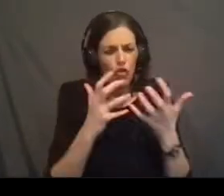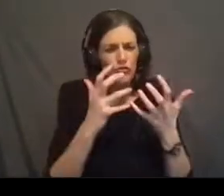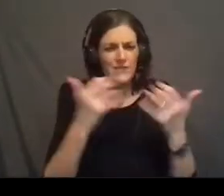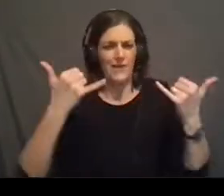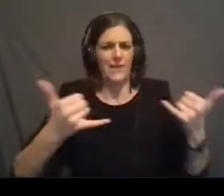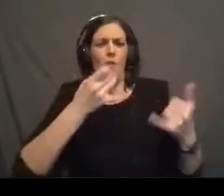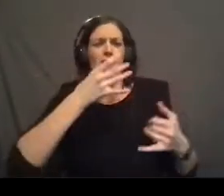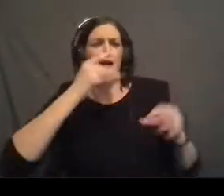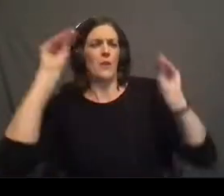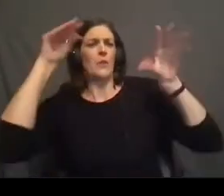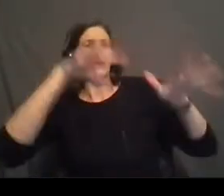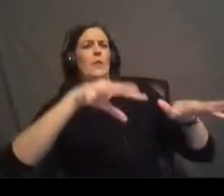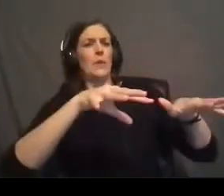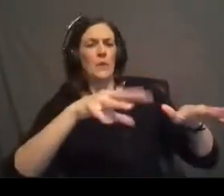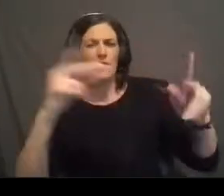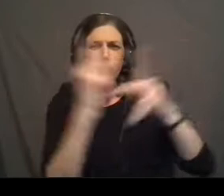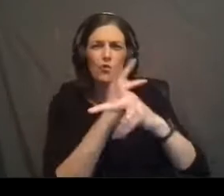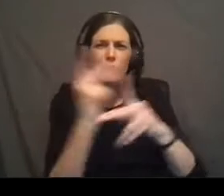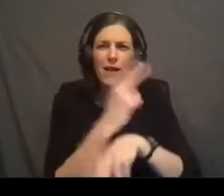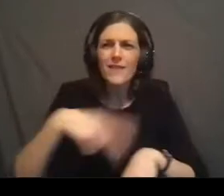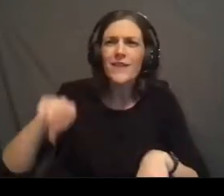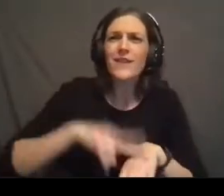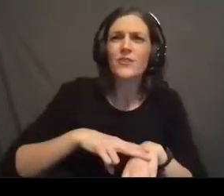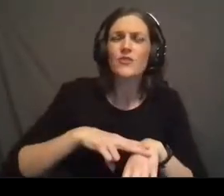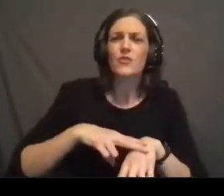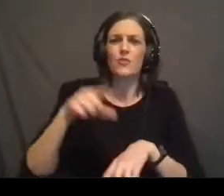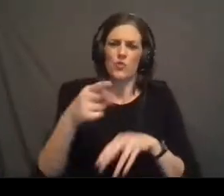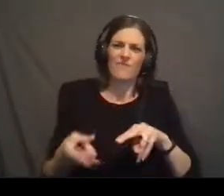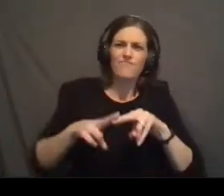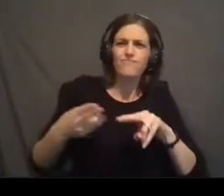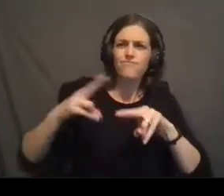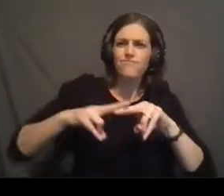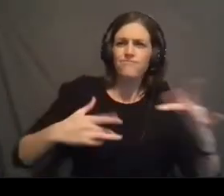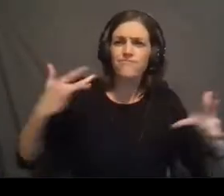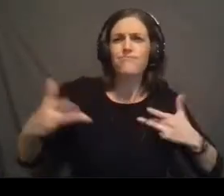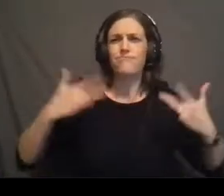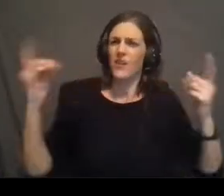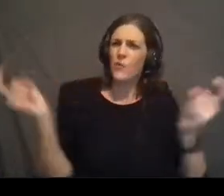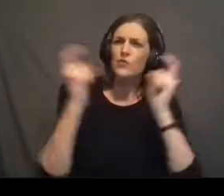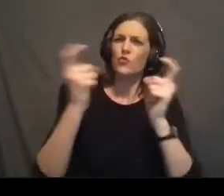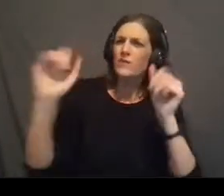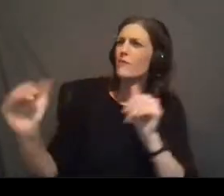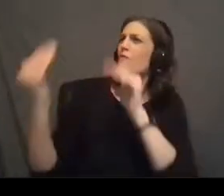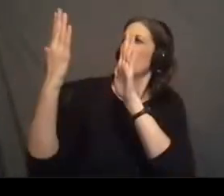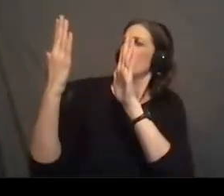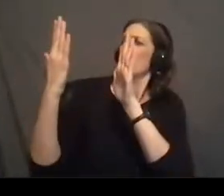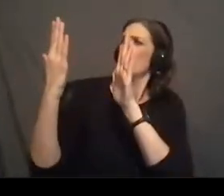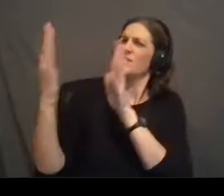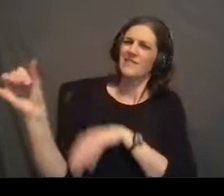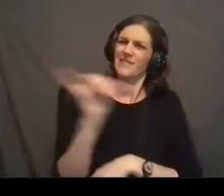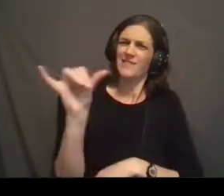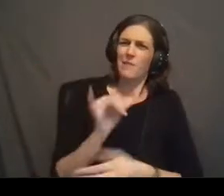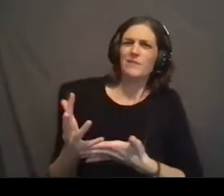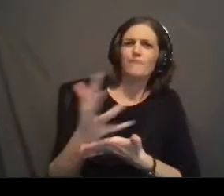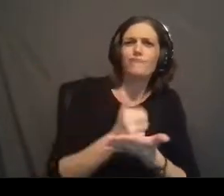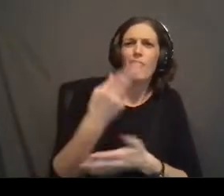shone. You have multiplied the nation. You have increased its joy. They rejoice before you as with the joy at the harvest,